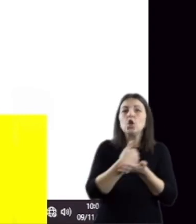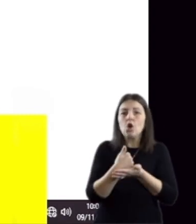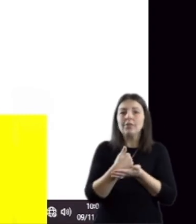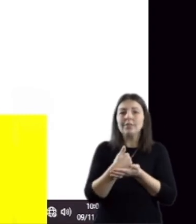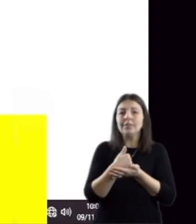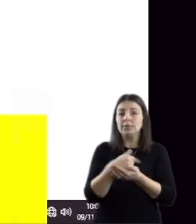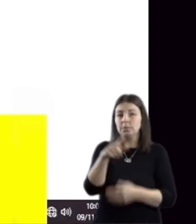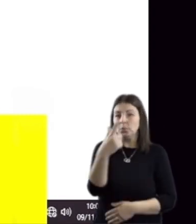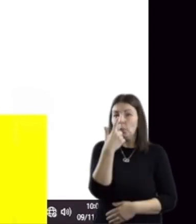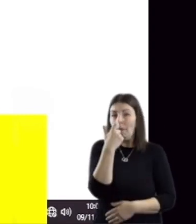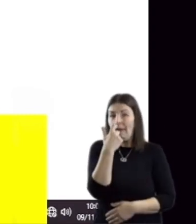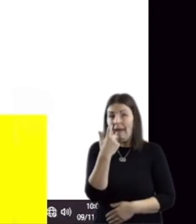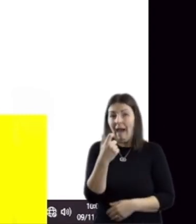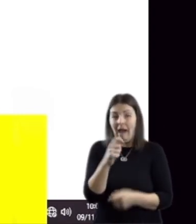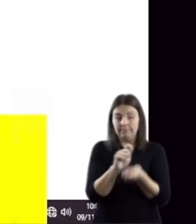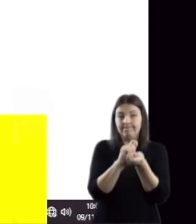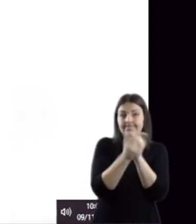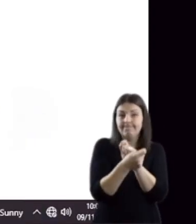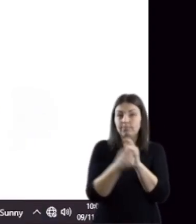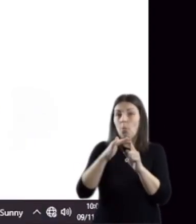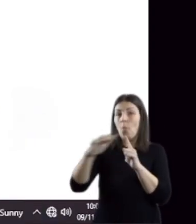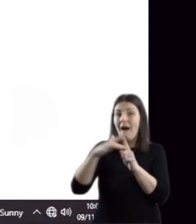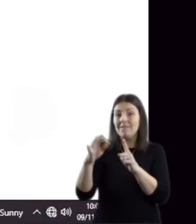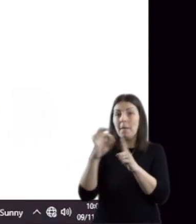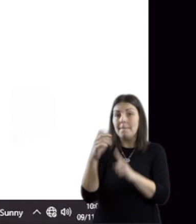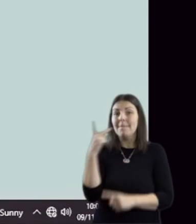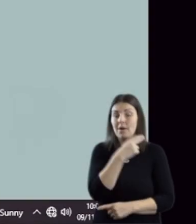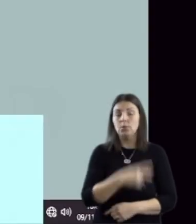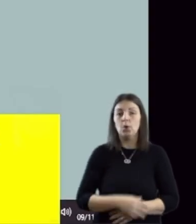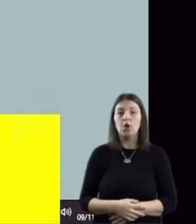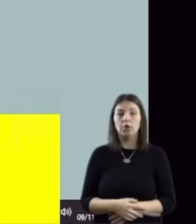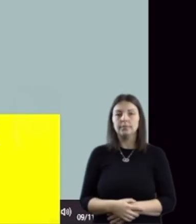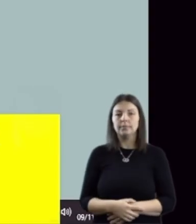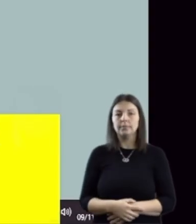If you want to change these settings, click here.